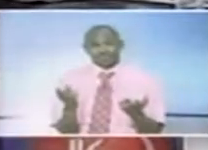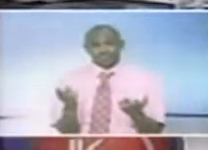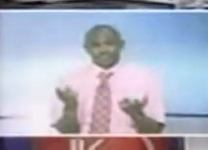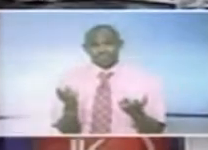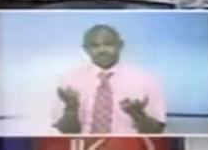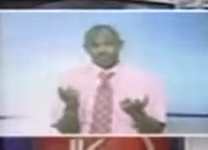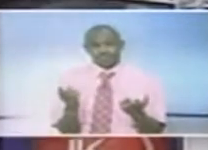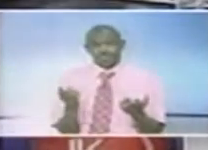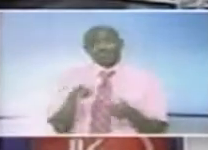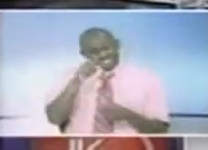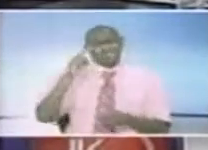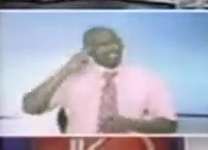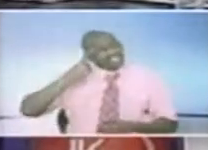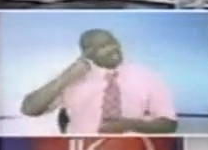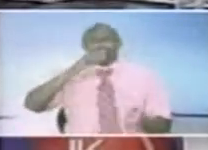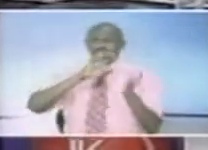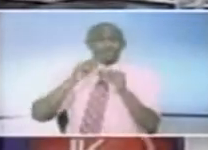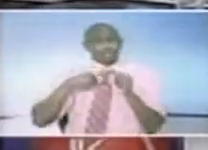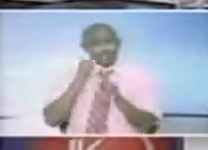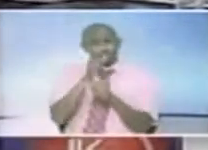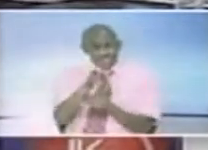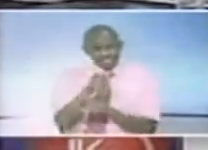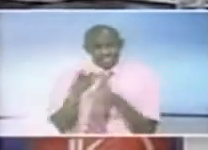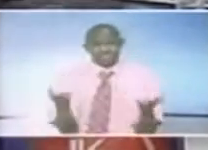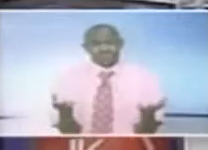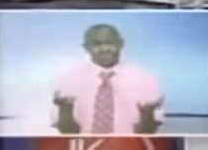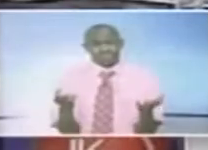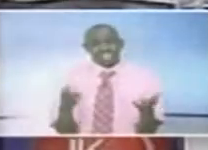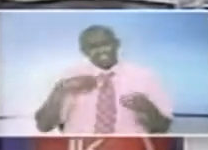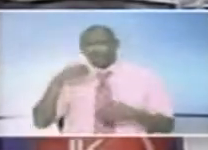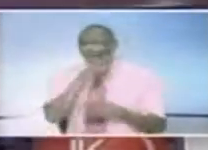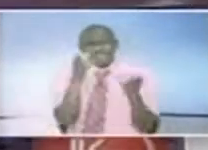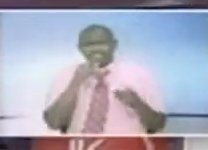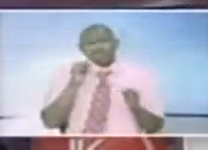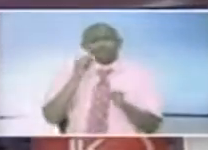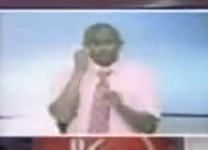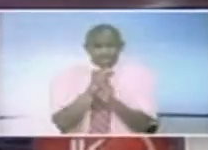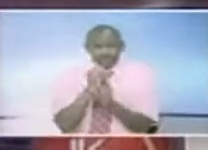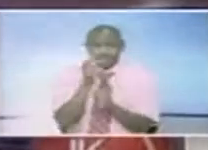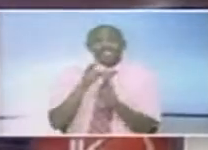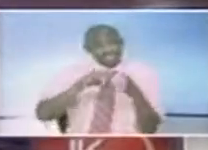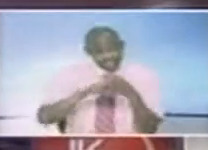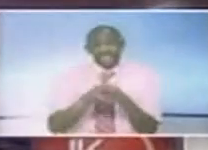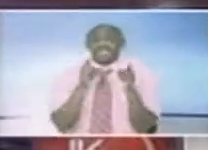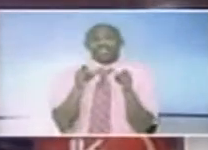do, look, think of something you can do, because think of anything you can do, then